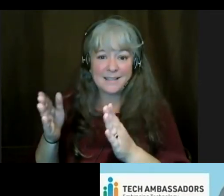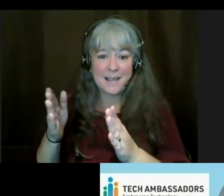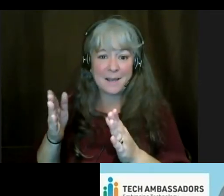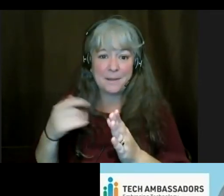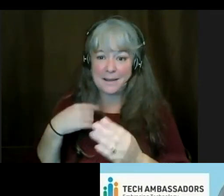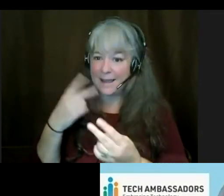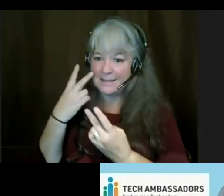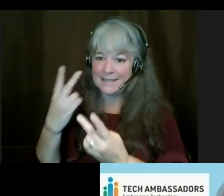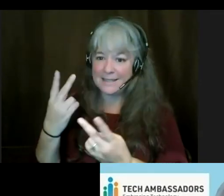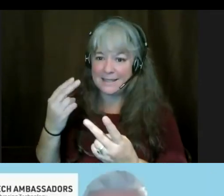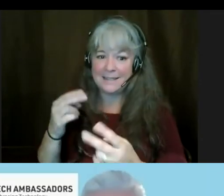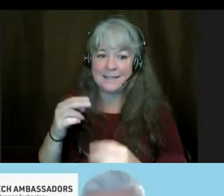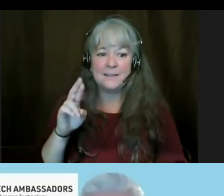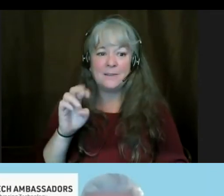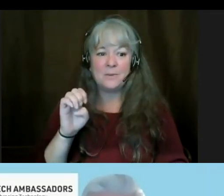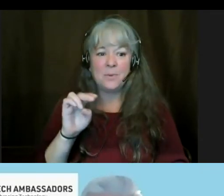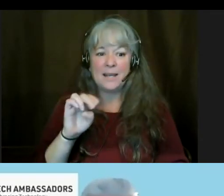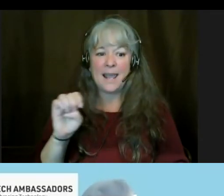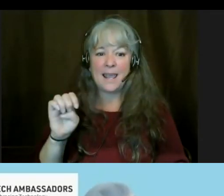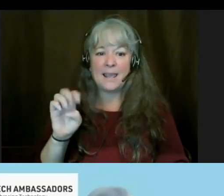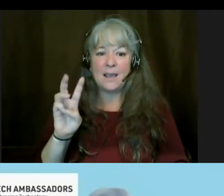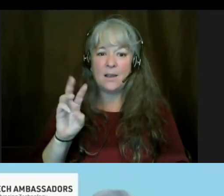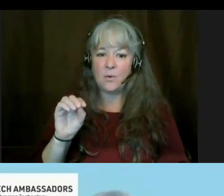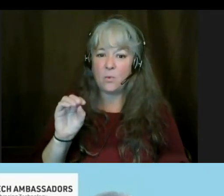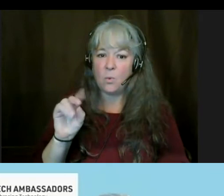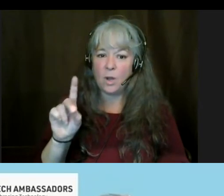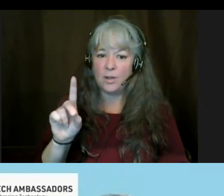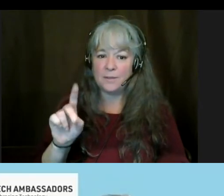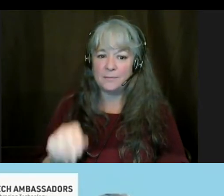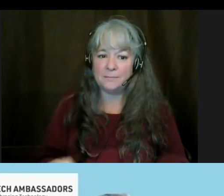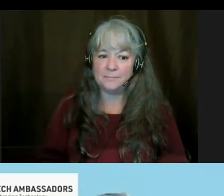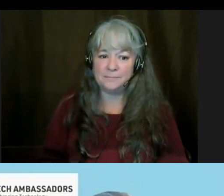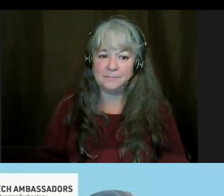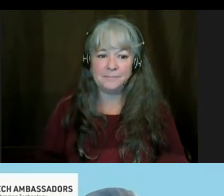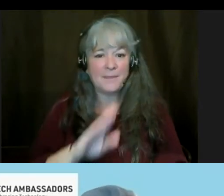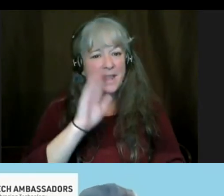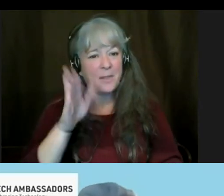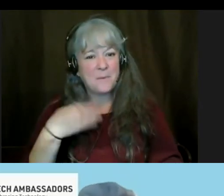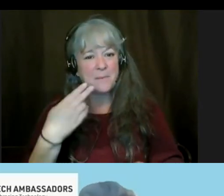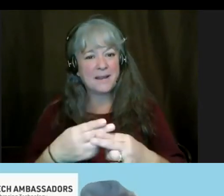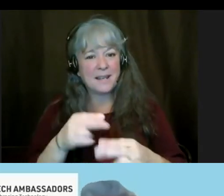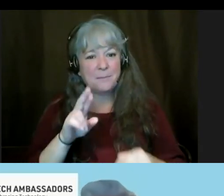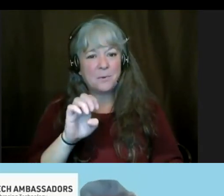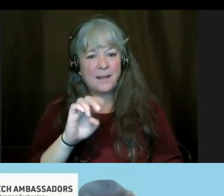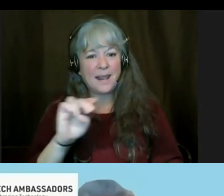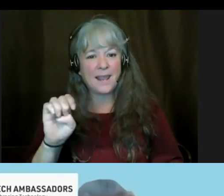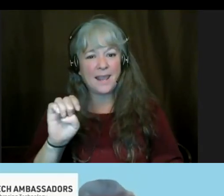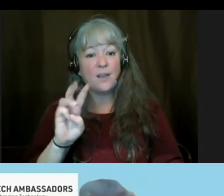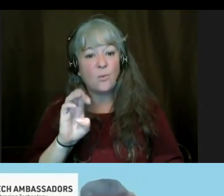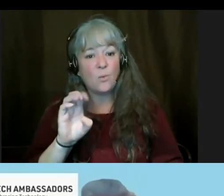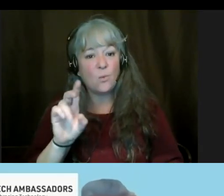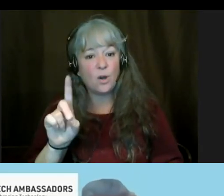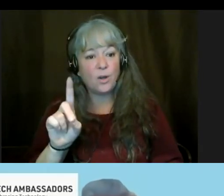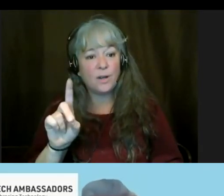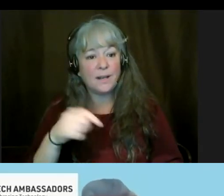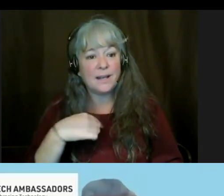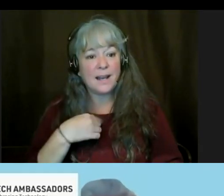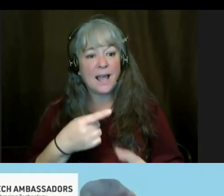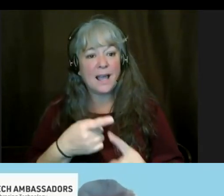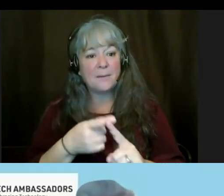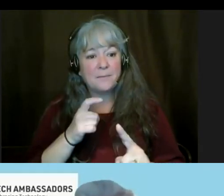view here is Renee Wood. My name is Renee Wood. I'm